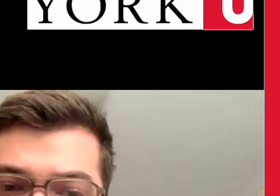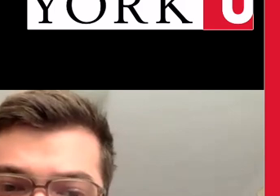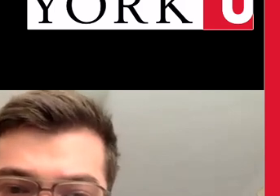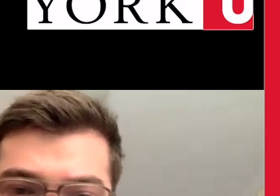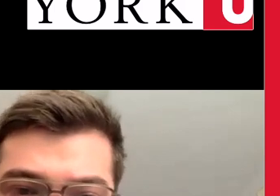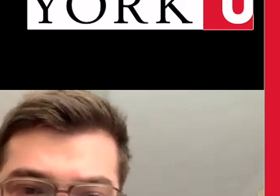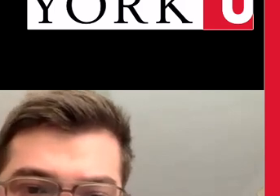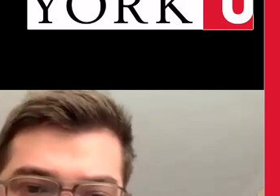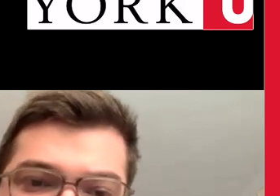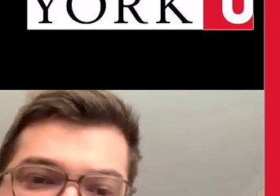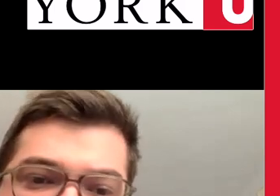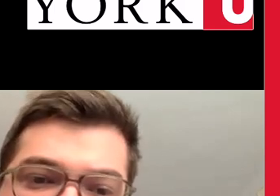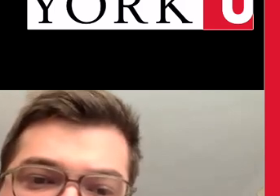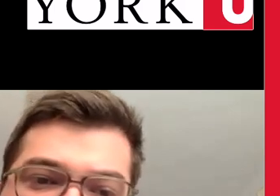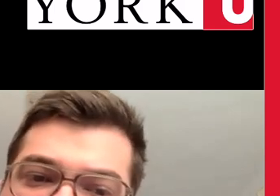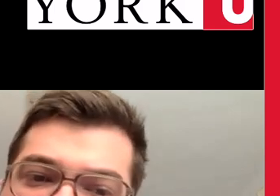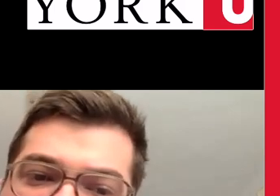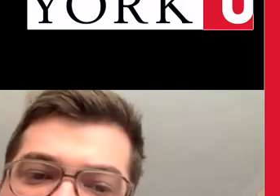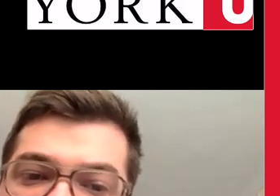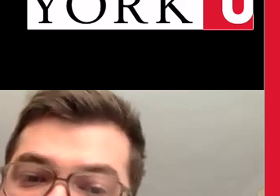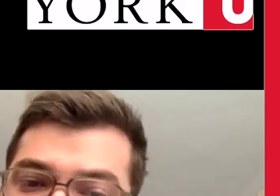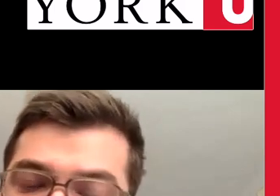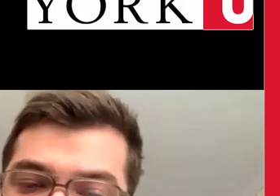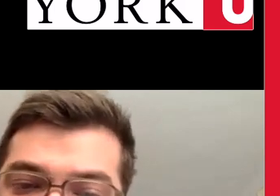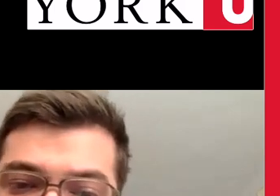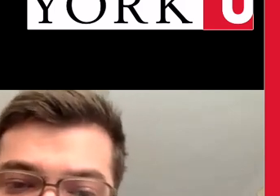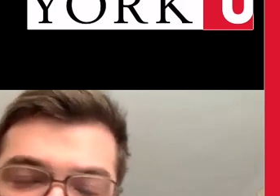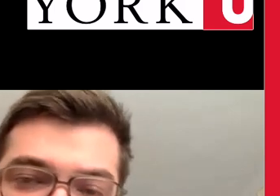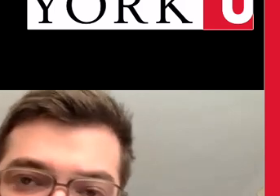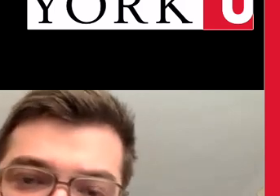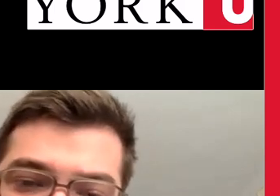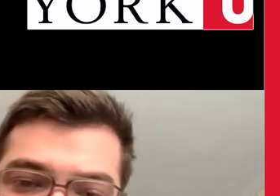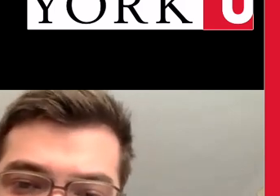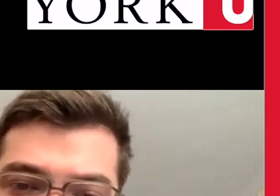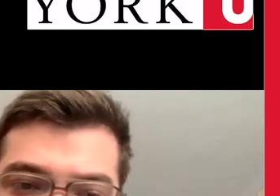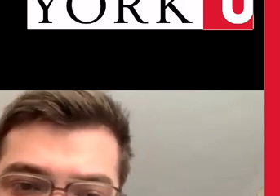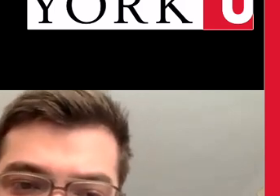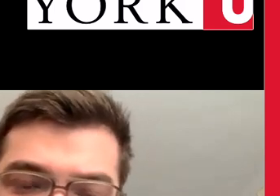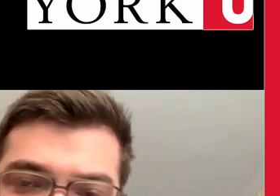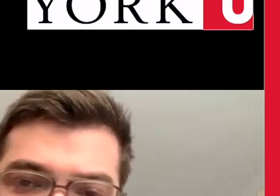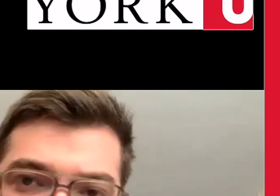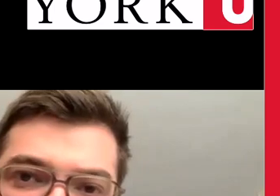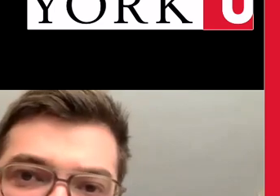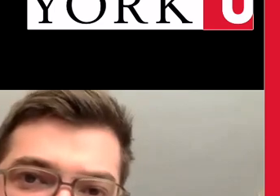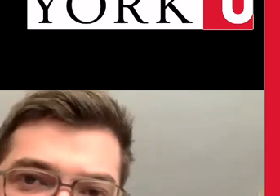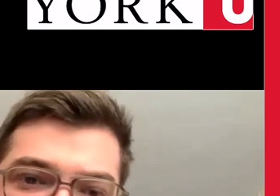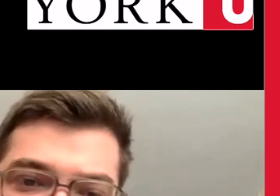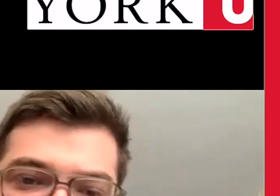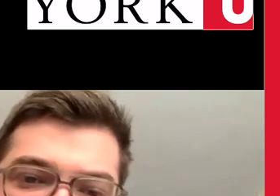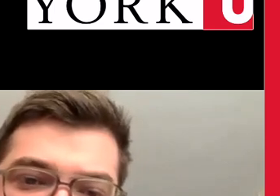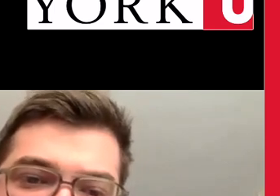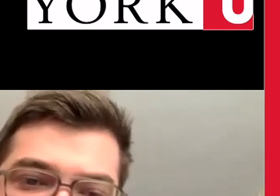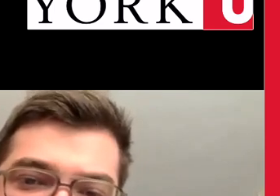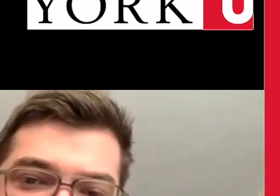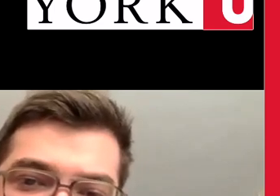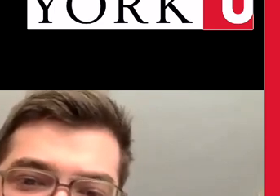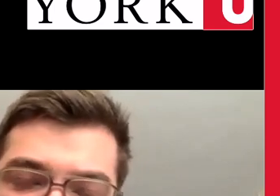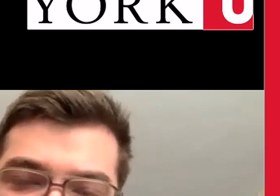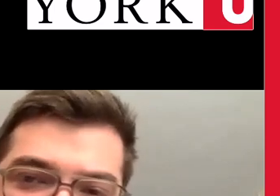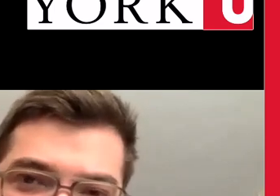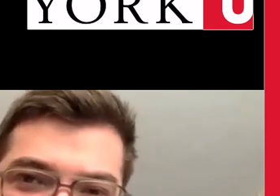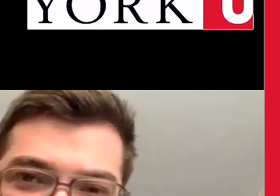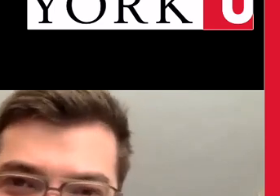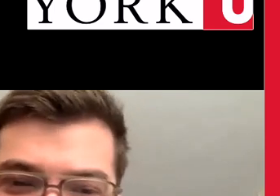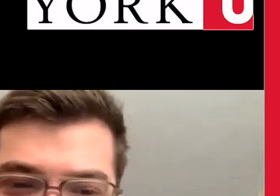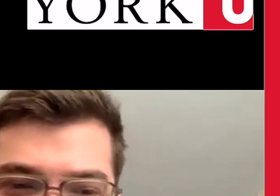This territory is subject of the Dish with One Spoon Wampum Belt Covenant, an agreement to peaceably share and